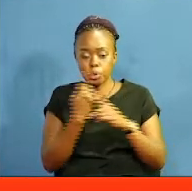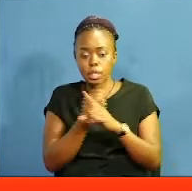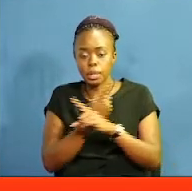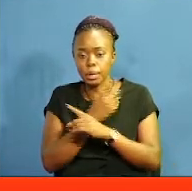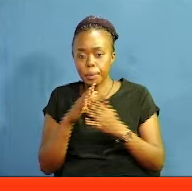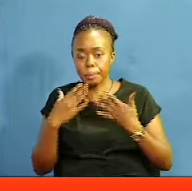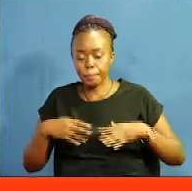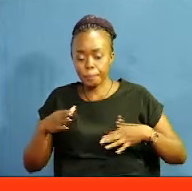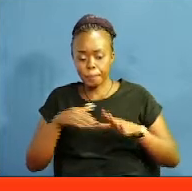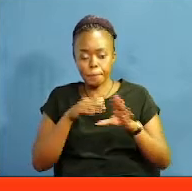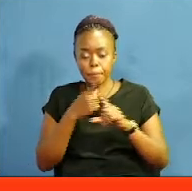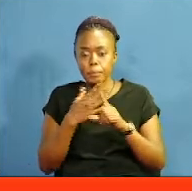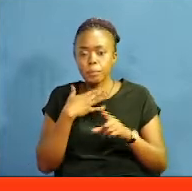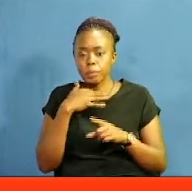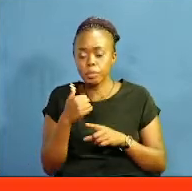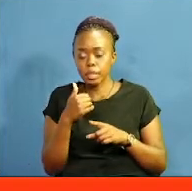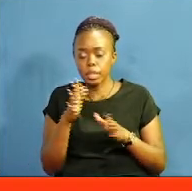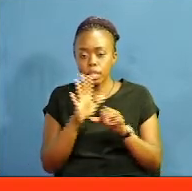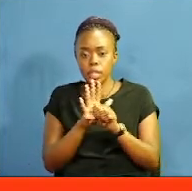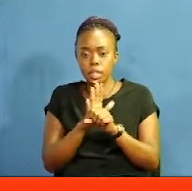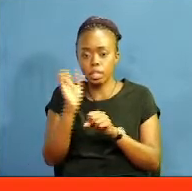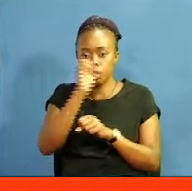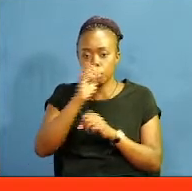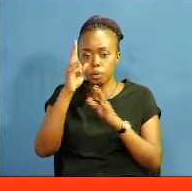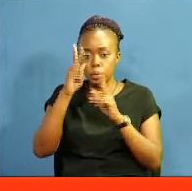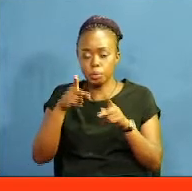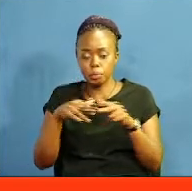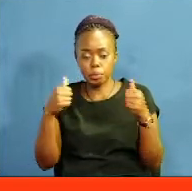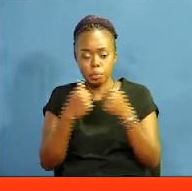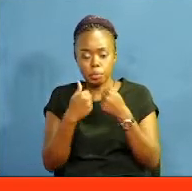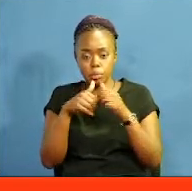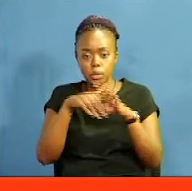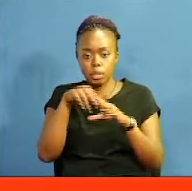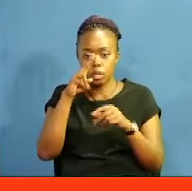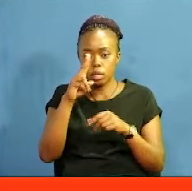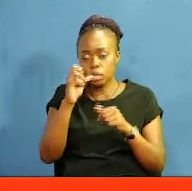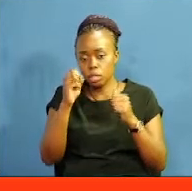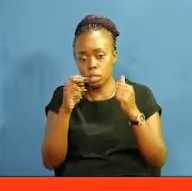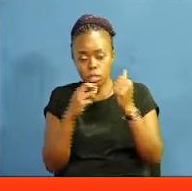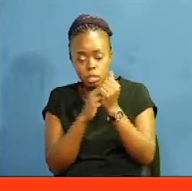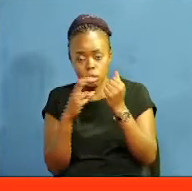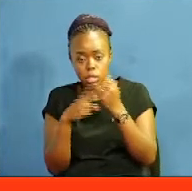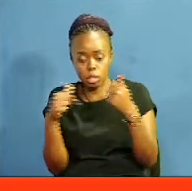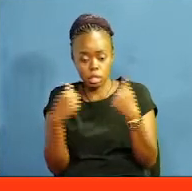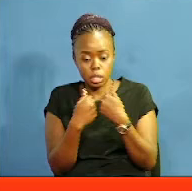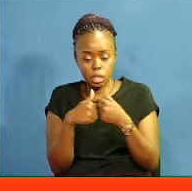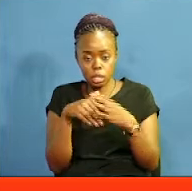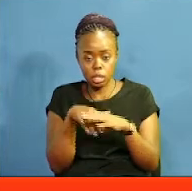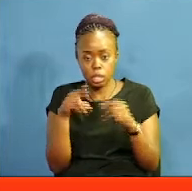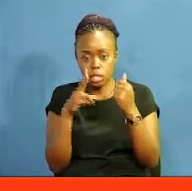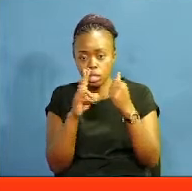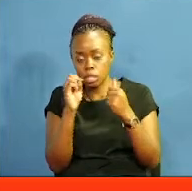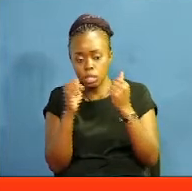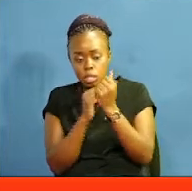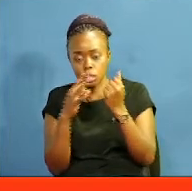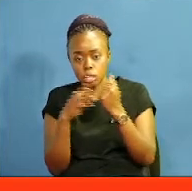several people coming out that they want to buy as presidential candidate. It happened in 2017, it happened in 2013,